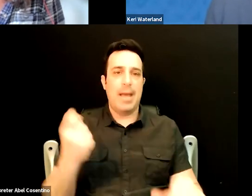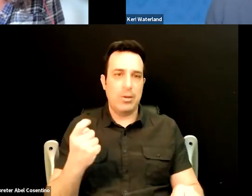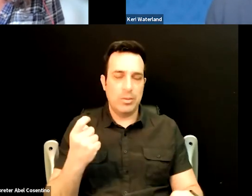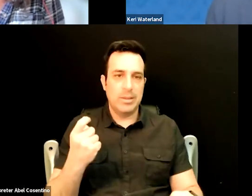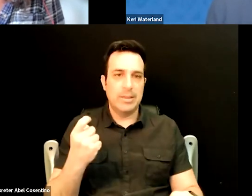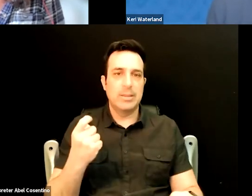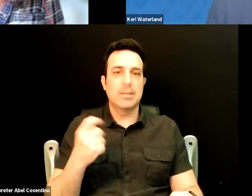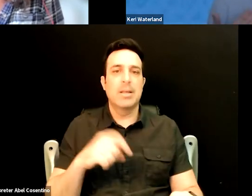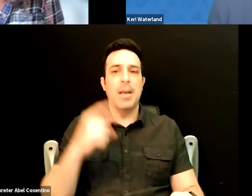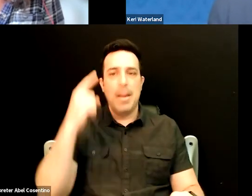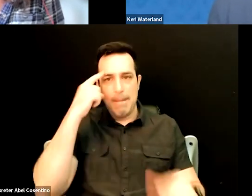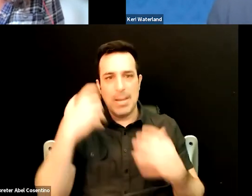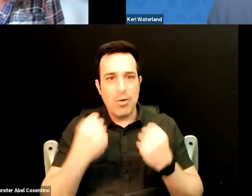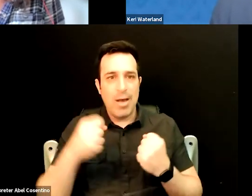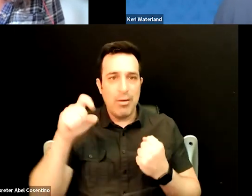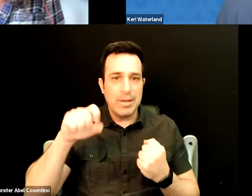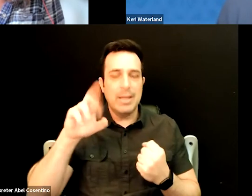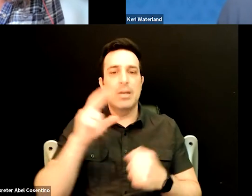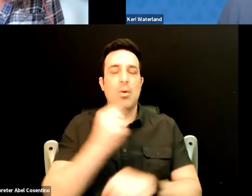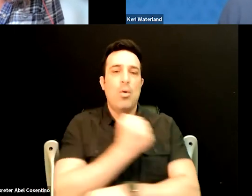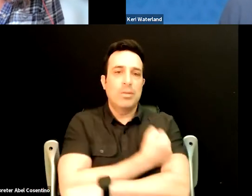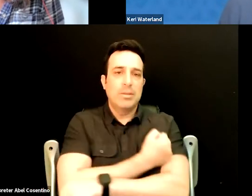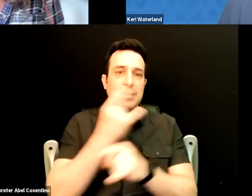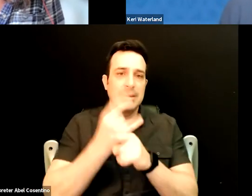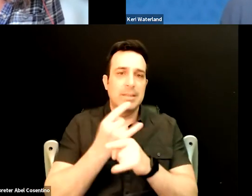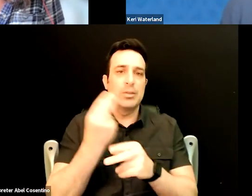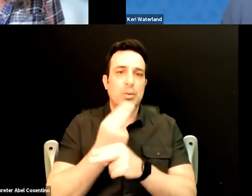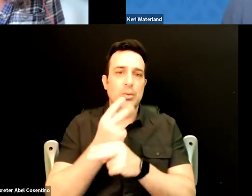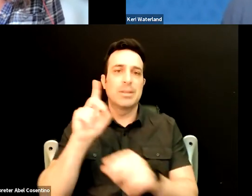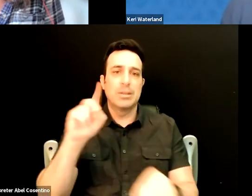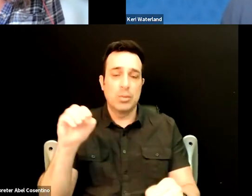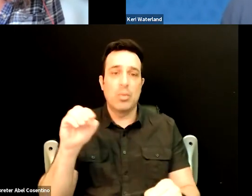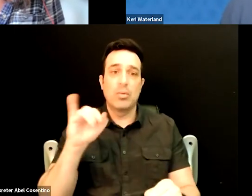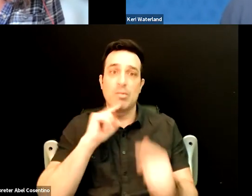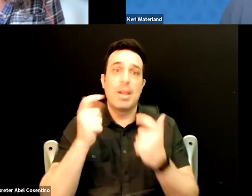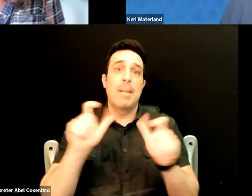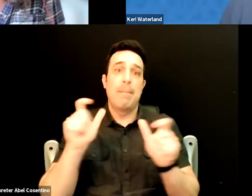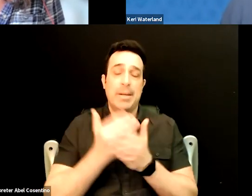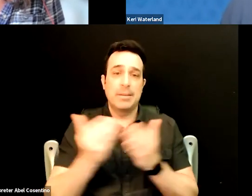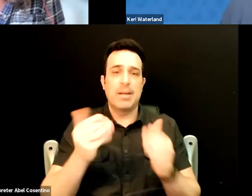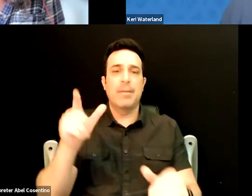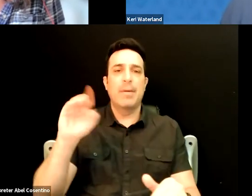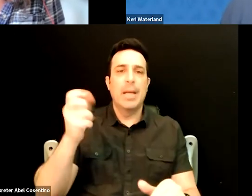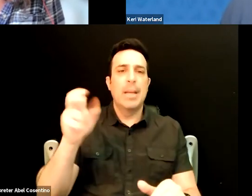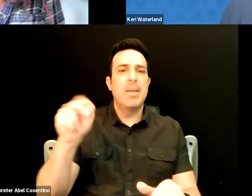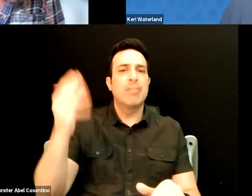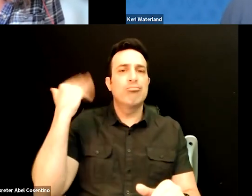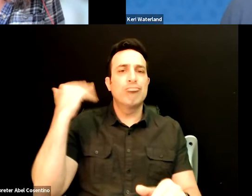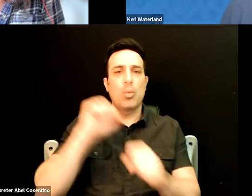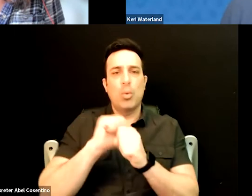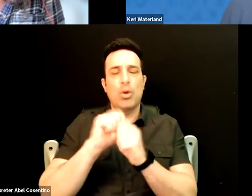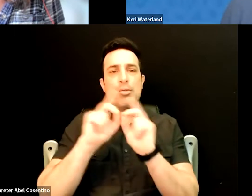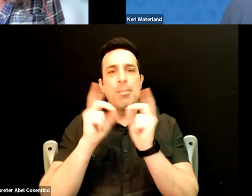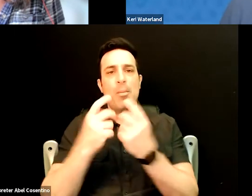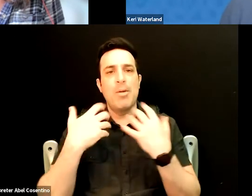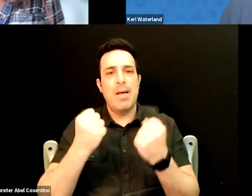of a mental health need or substance use disorder. So really, really big stuff. Megan also previously worked at our Department of Health